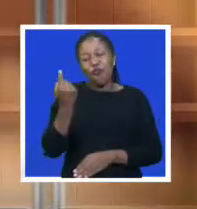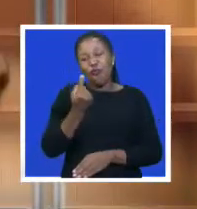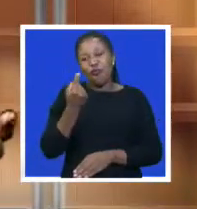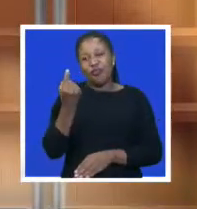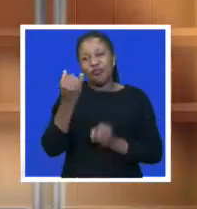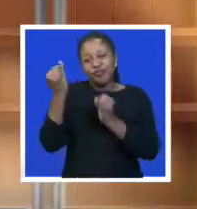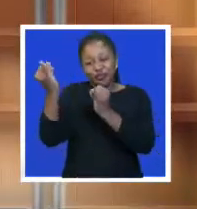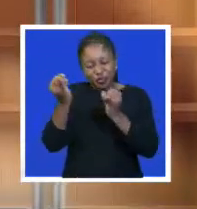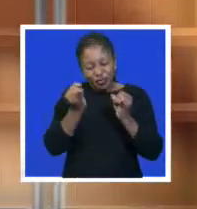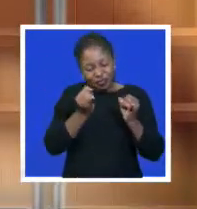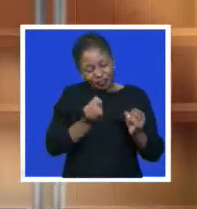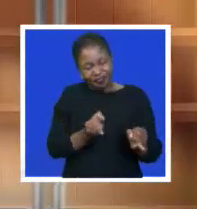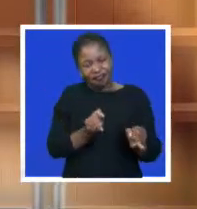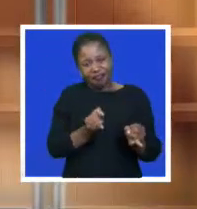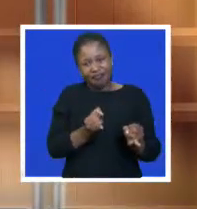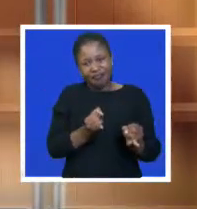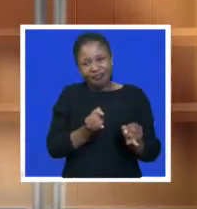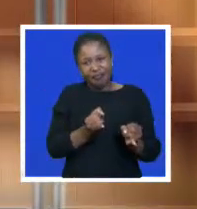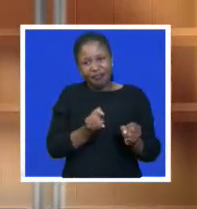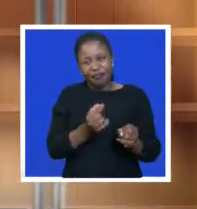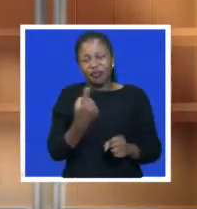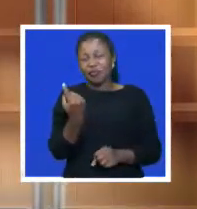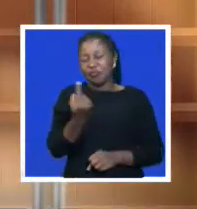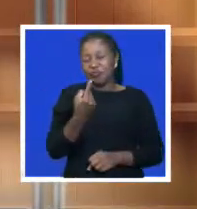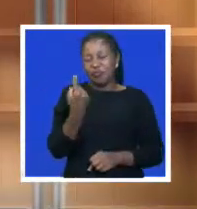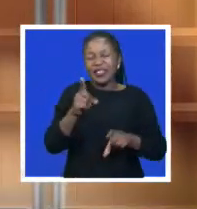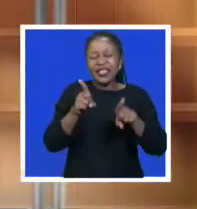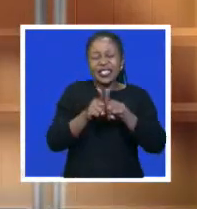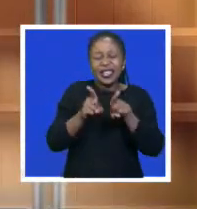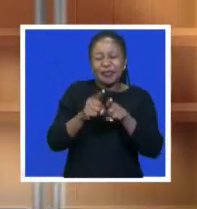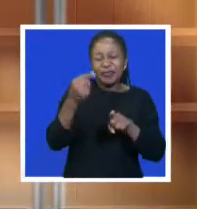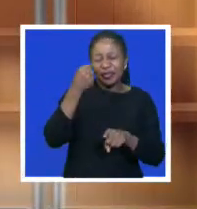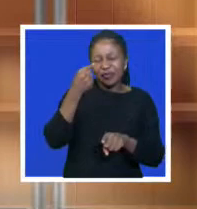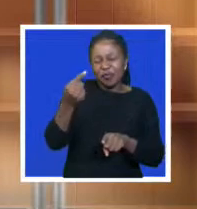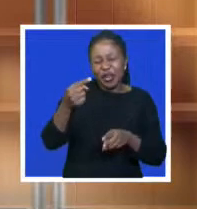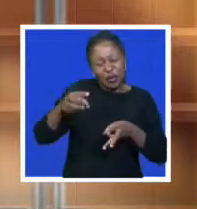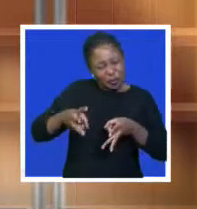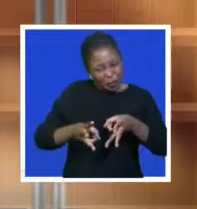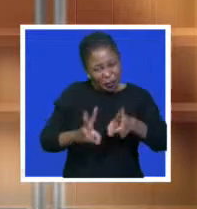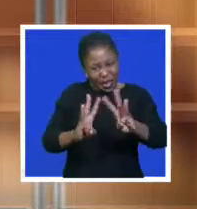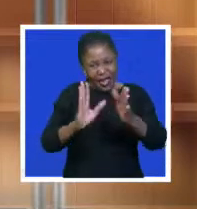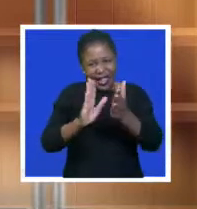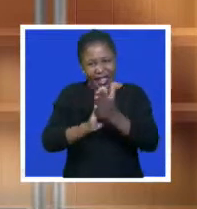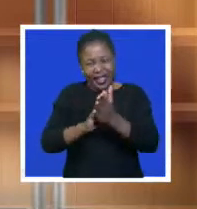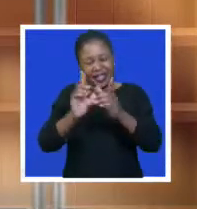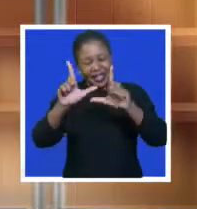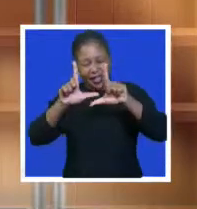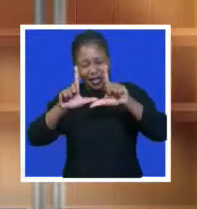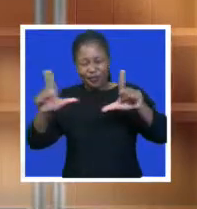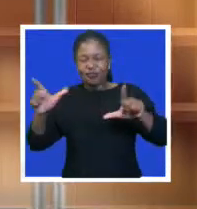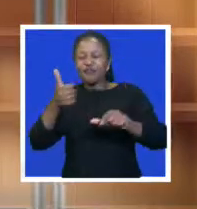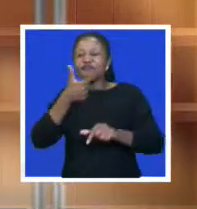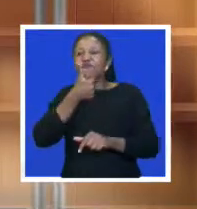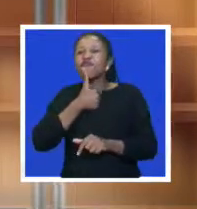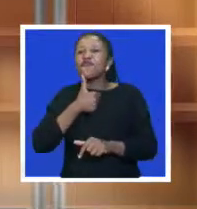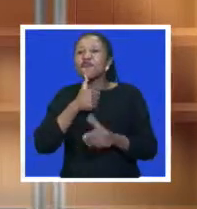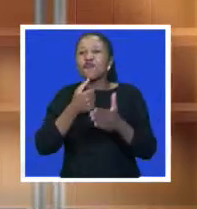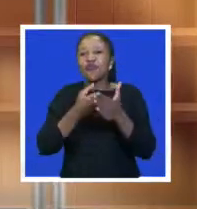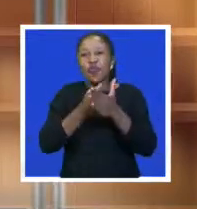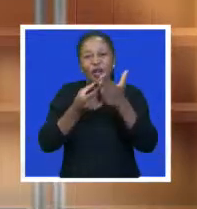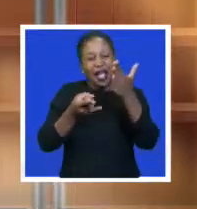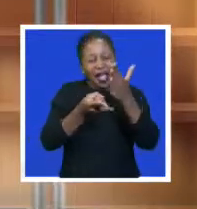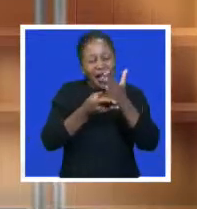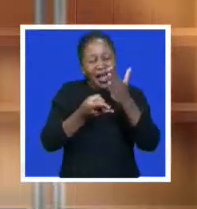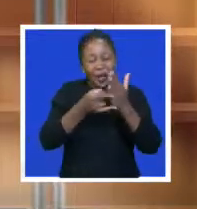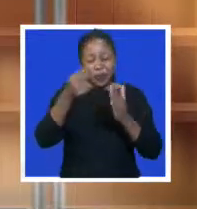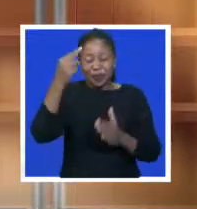how style and language have been used for effect, my dear Lena at home. And then now we come